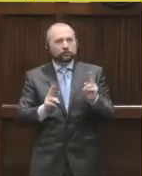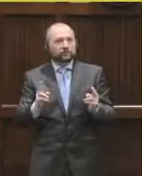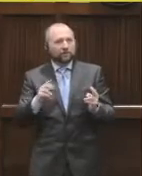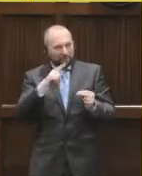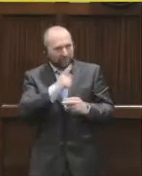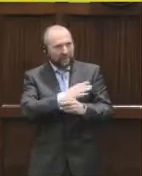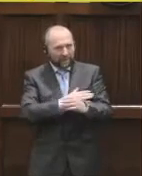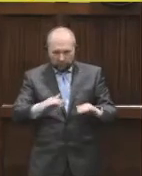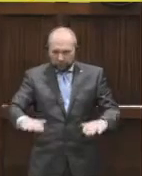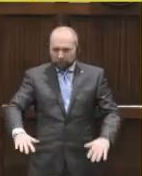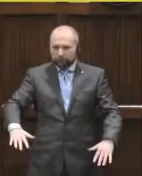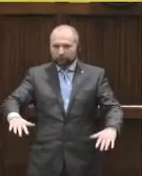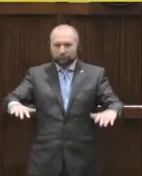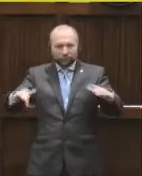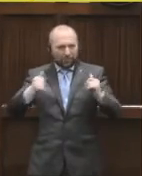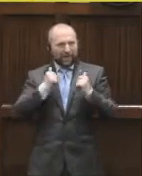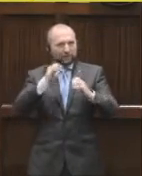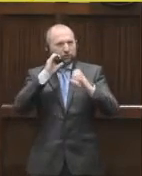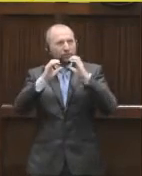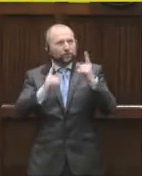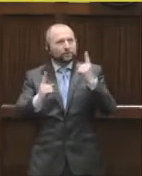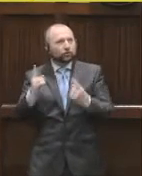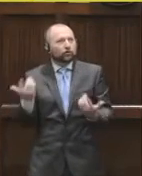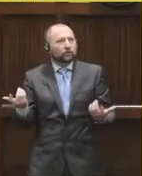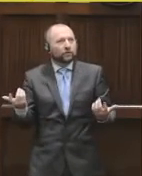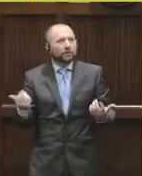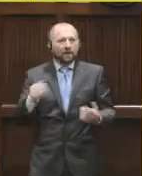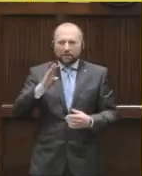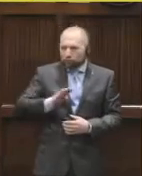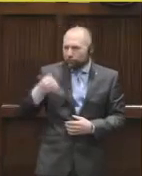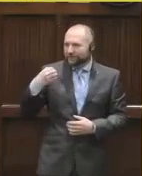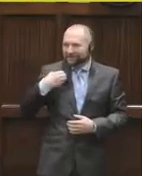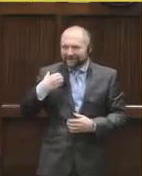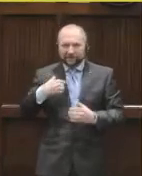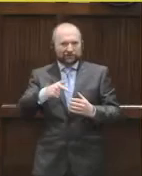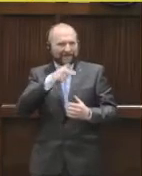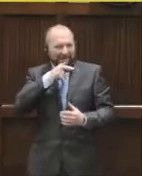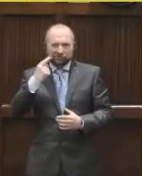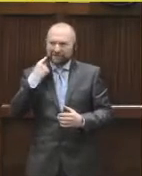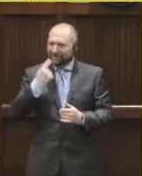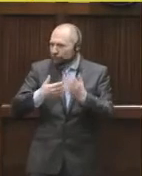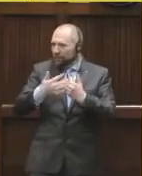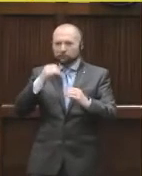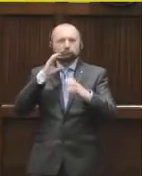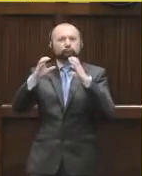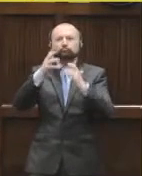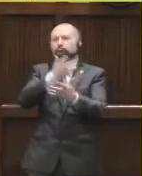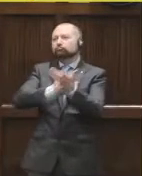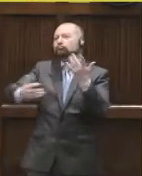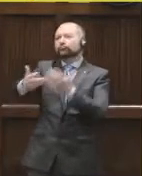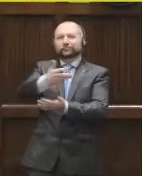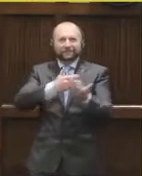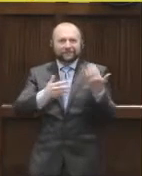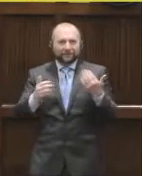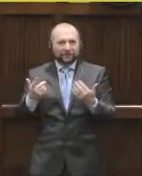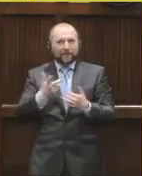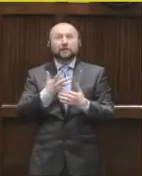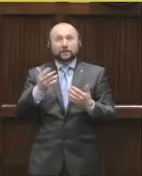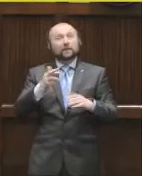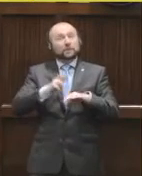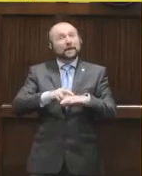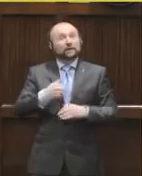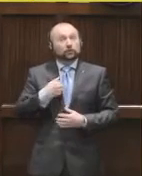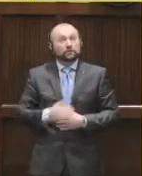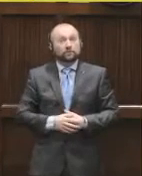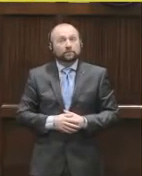other as brothers and sisters, hearing and deaf in Irish society. I think that would be far preferable. I have